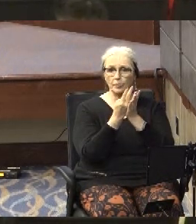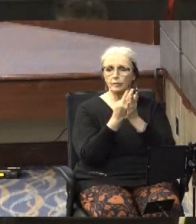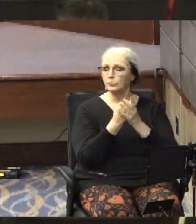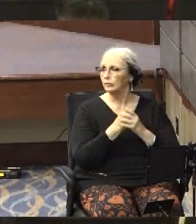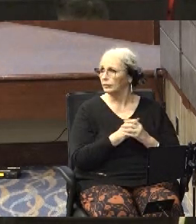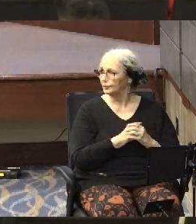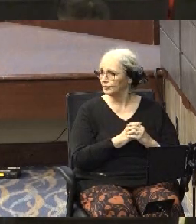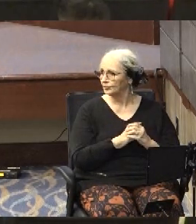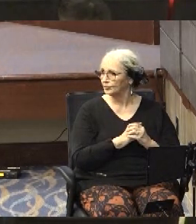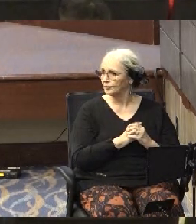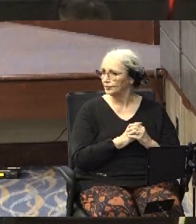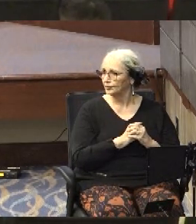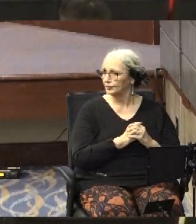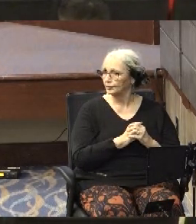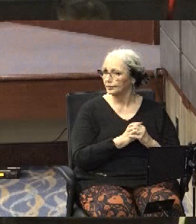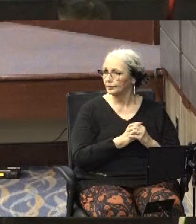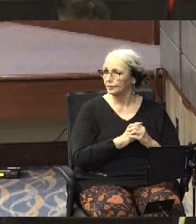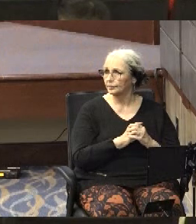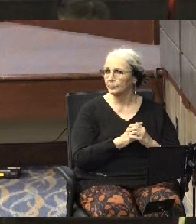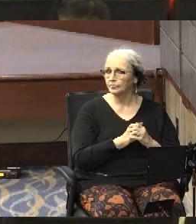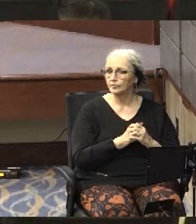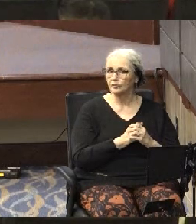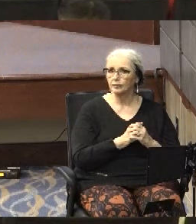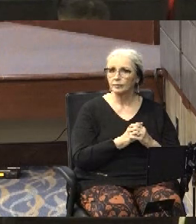and corrected.